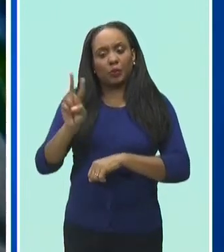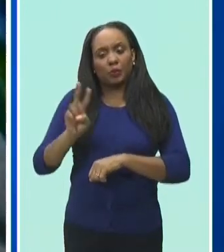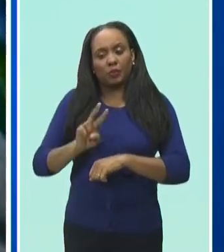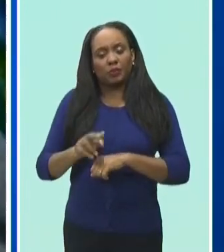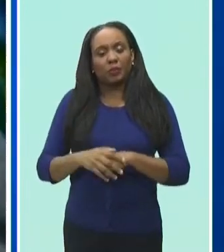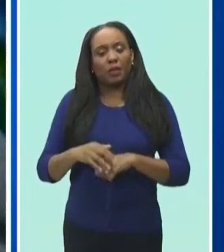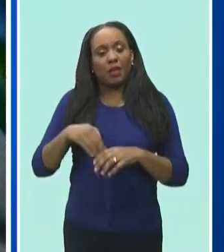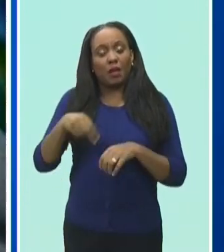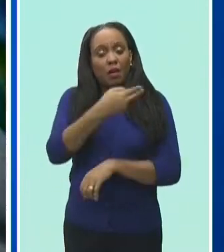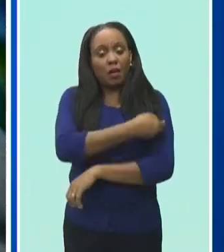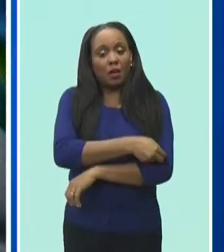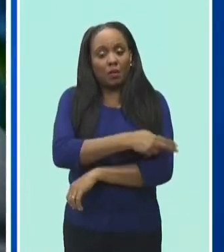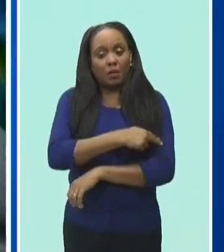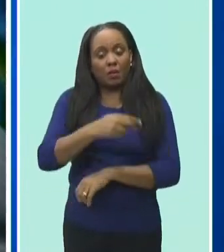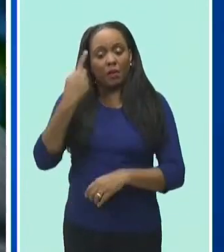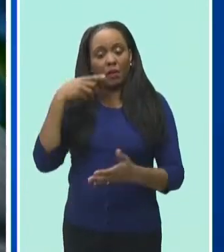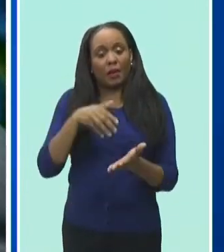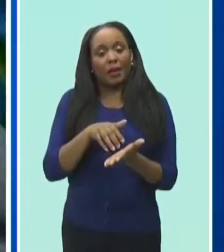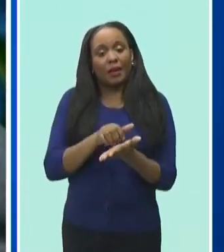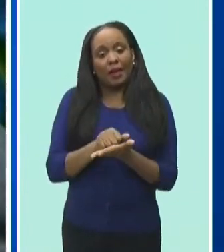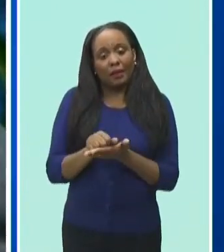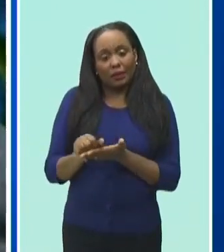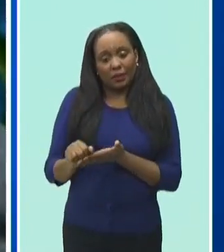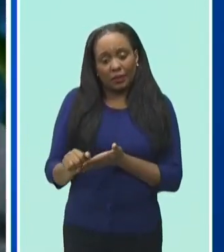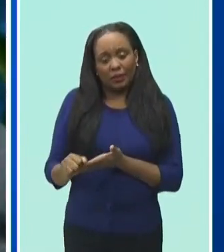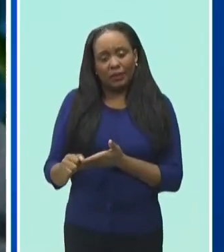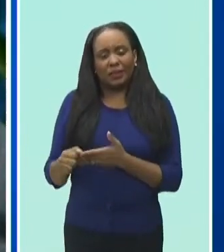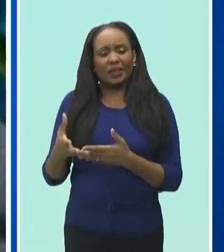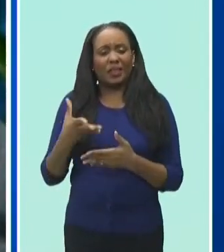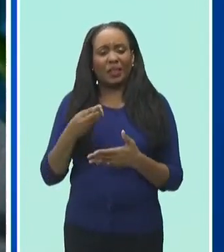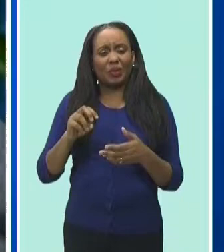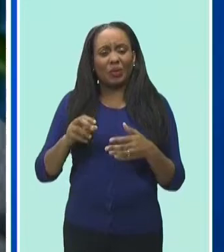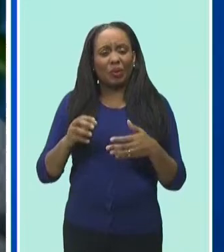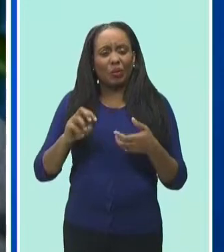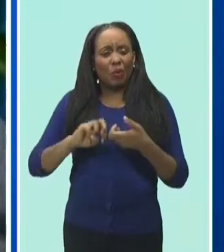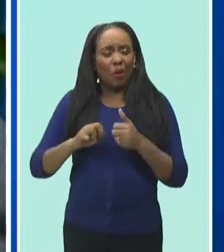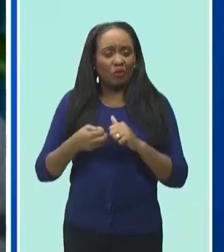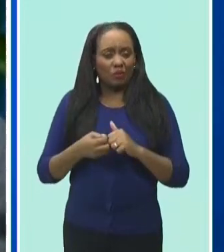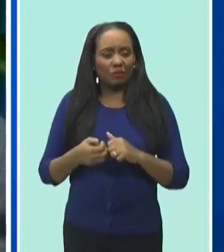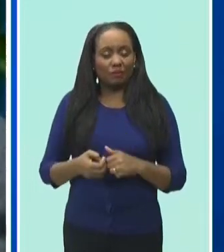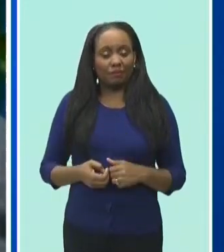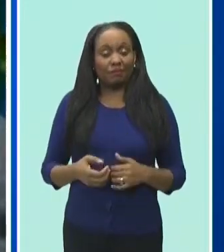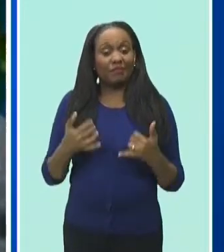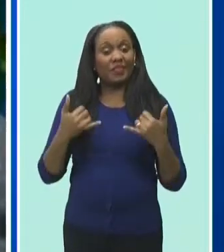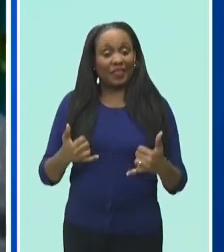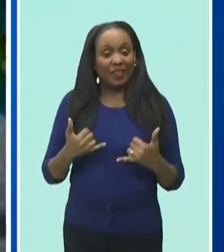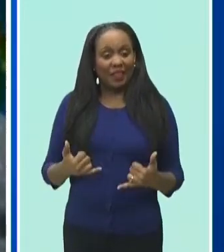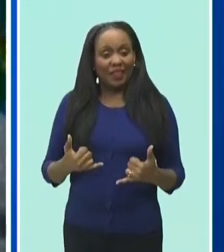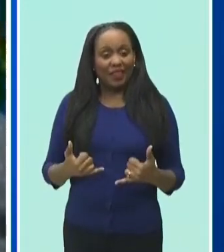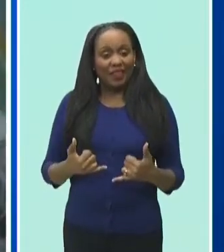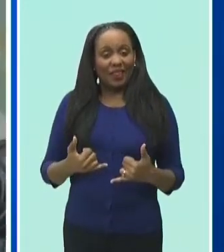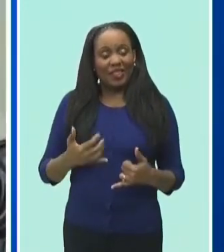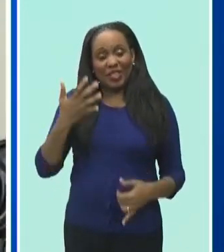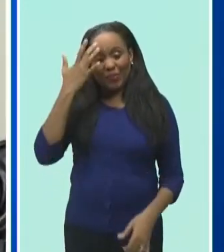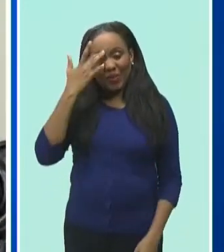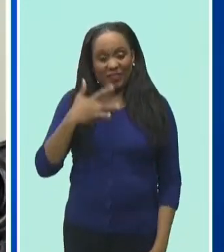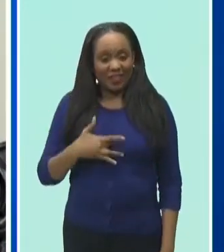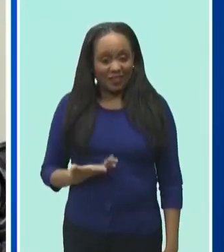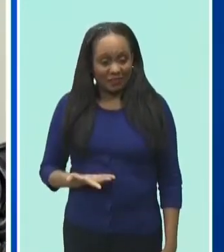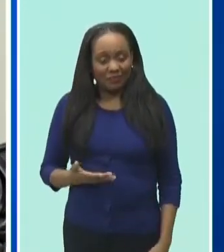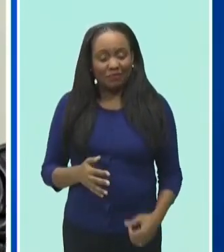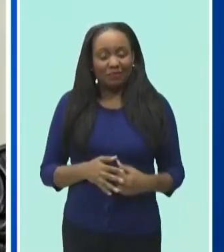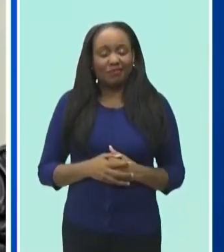for cancer and related complications. Today also marks his 89th birthday. Seaga had